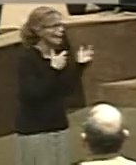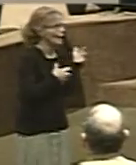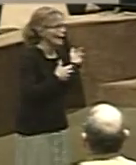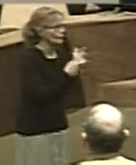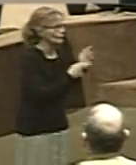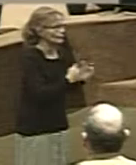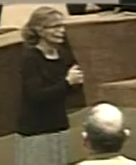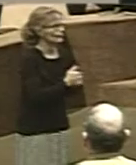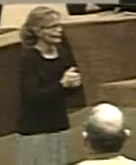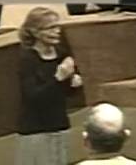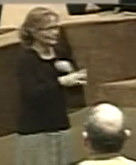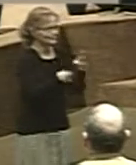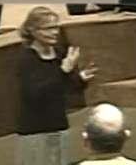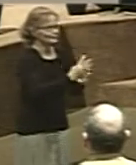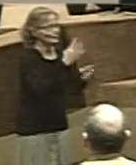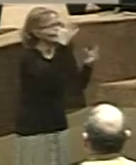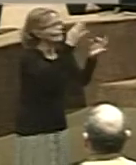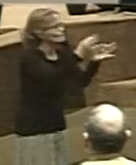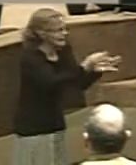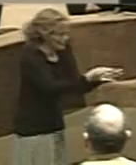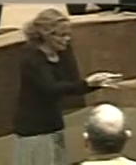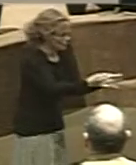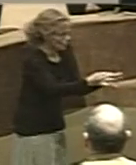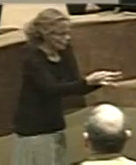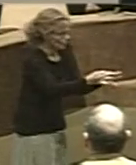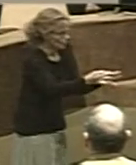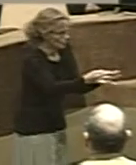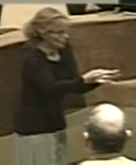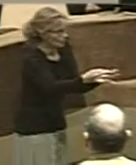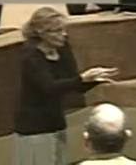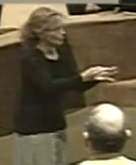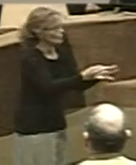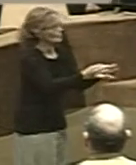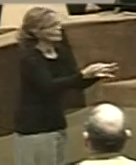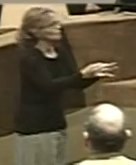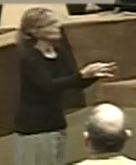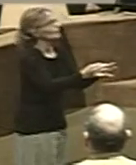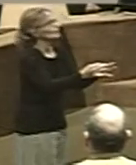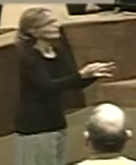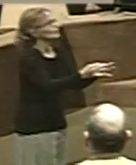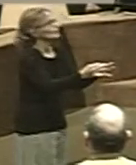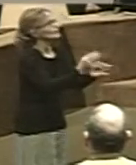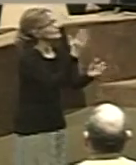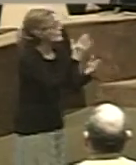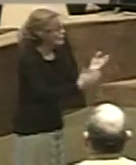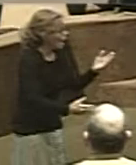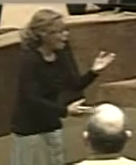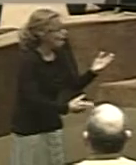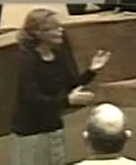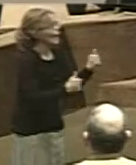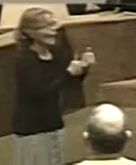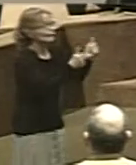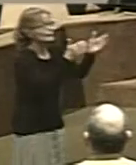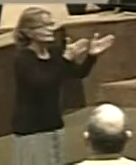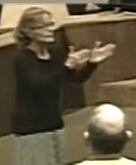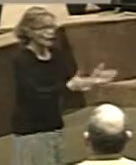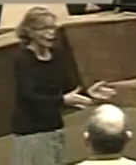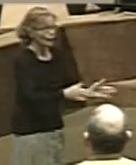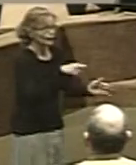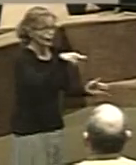Even in the world of faith, the currents, even in some apostolic